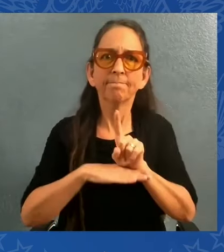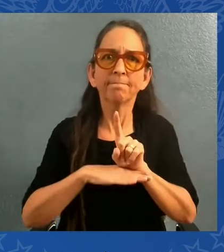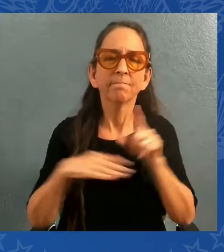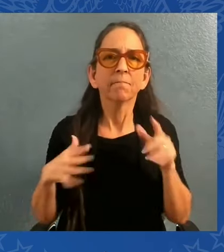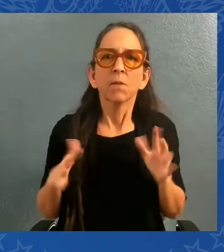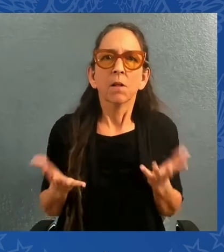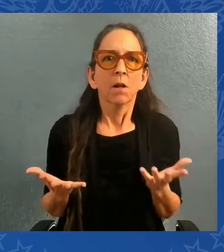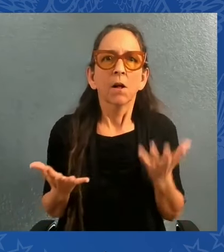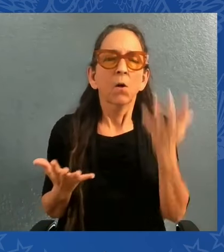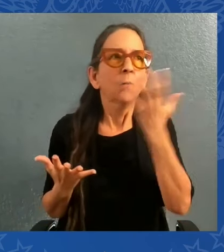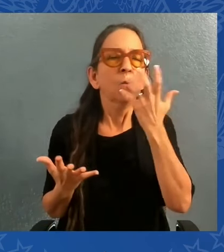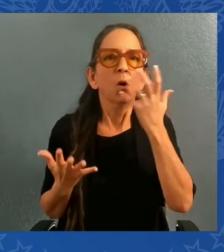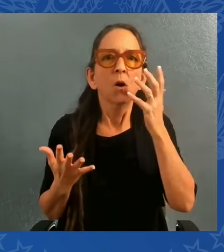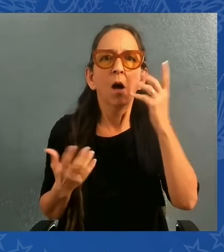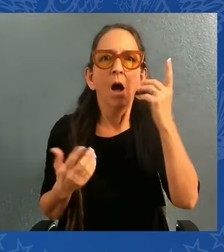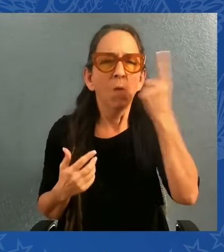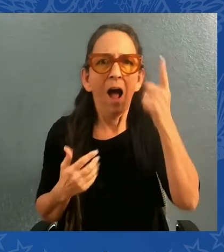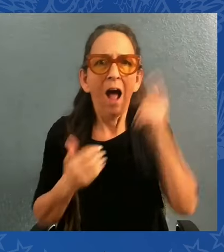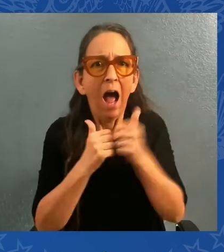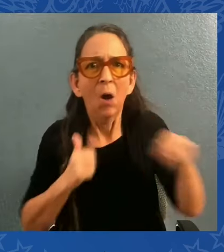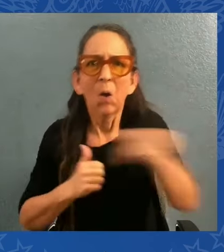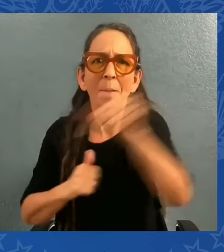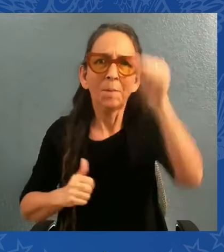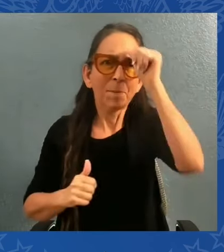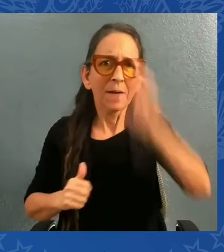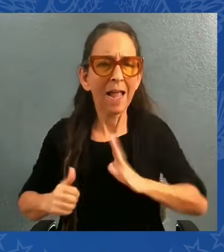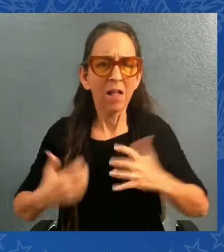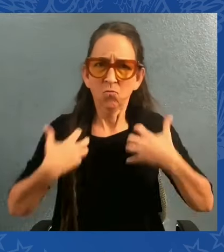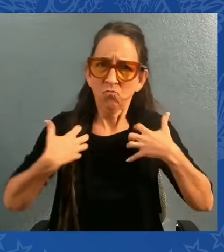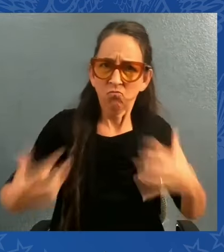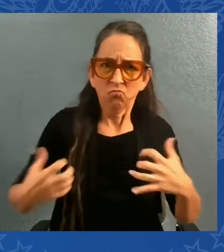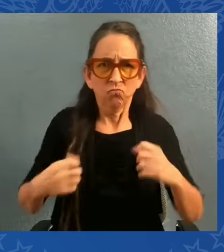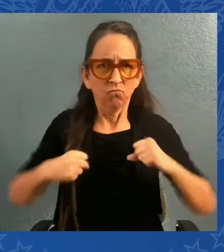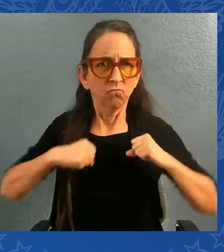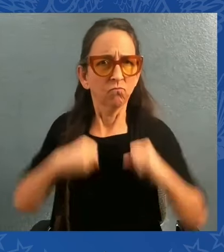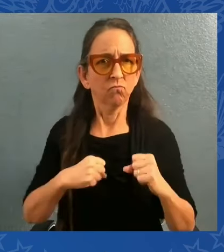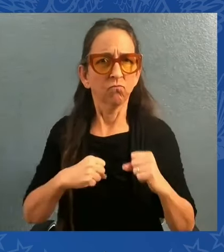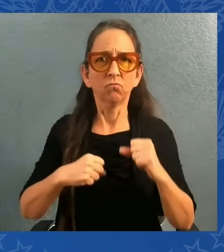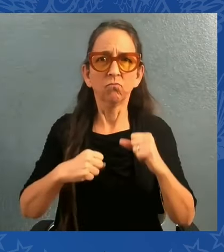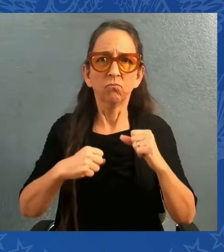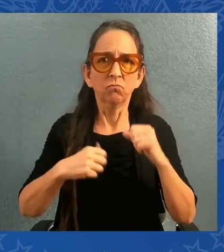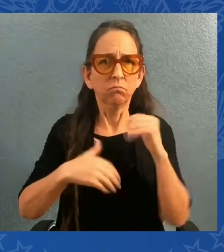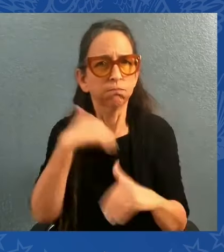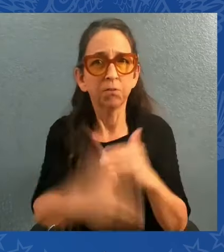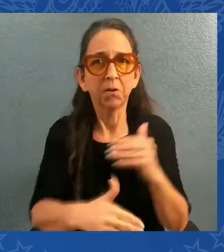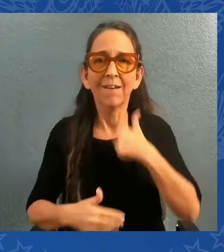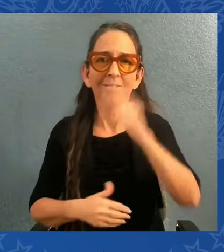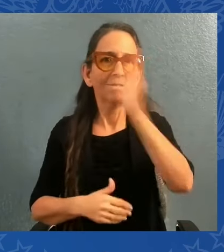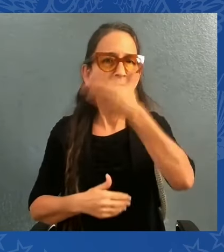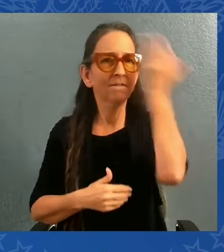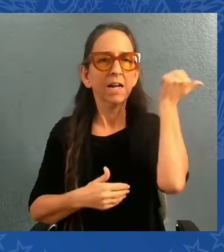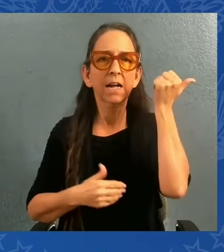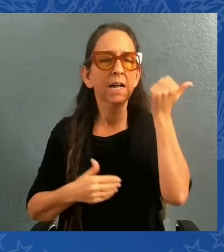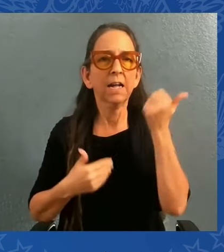the courage to do what they did. I'll never forget visiting bases in Korea, where America's